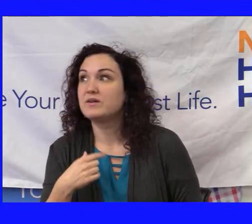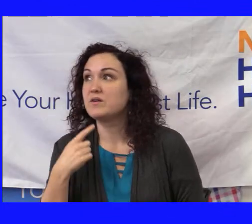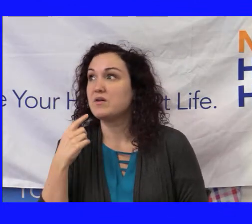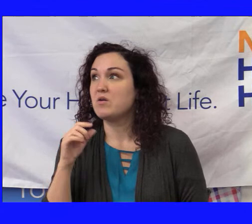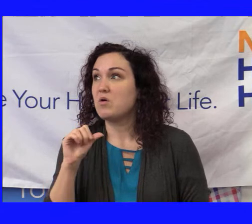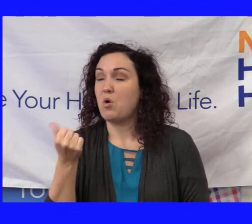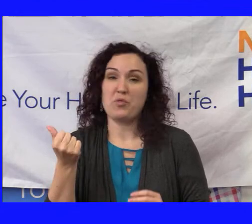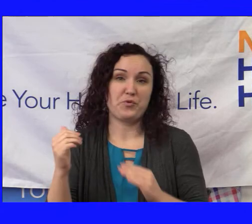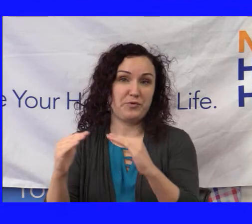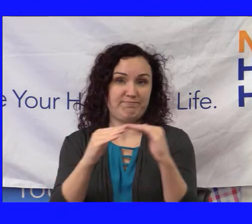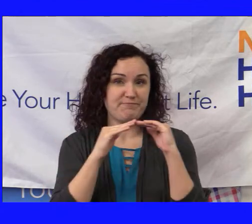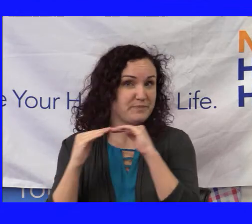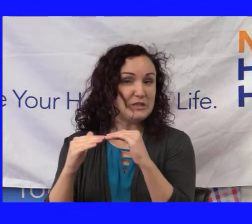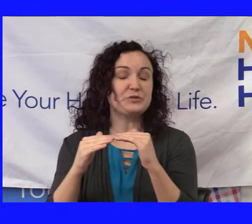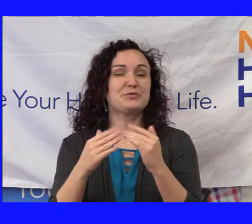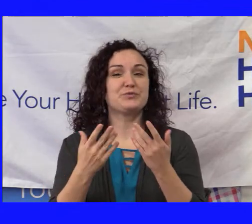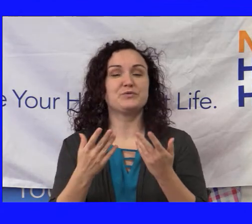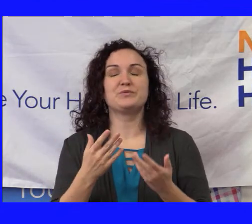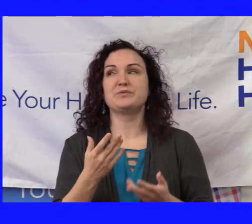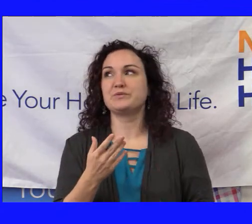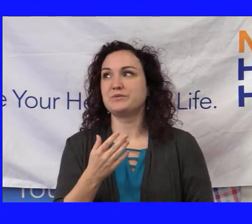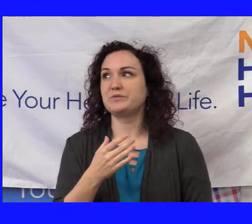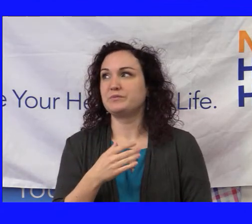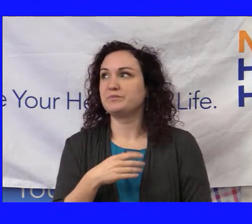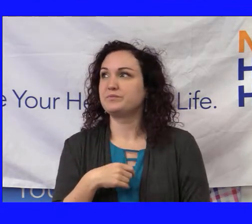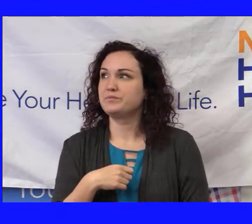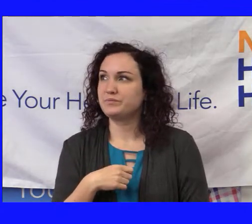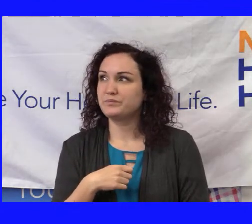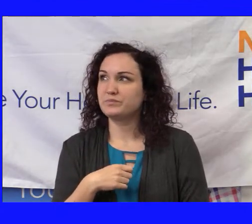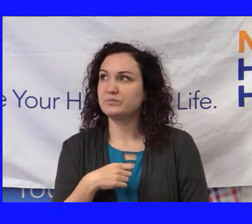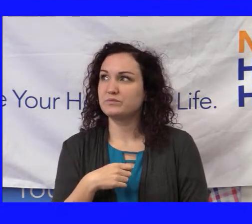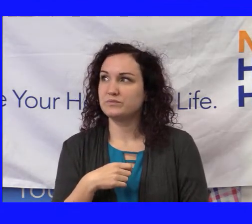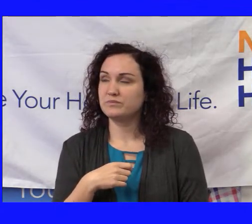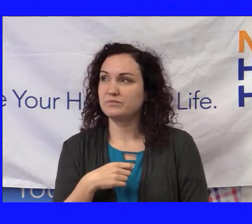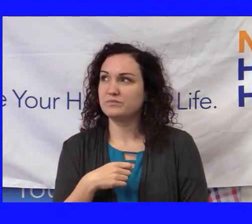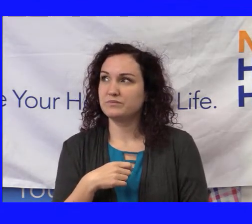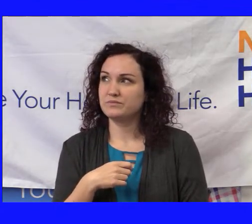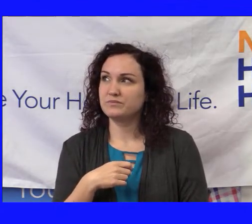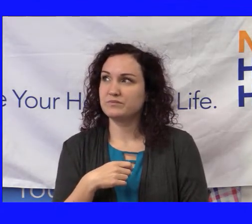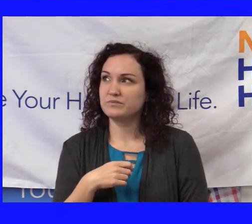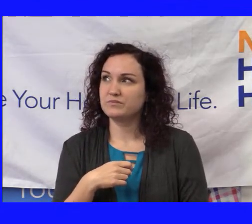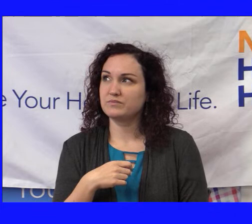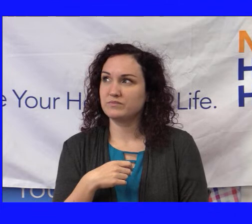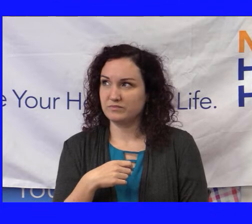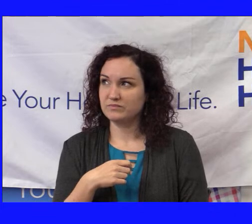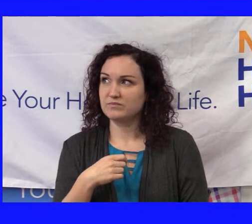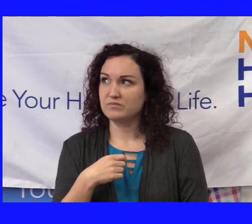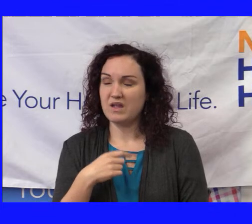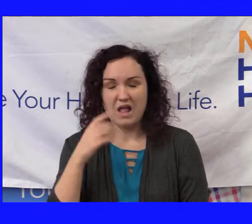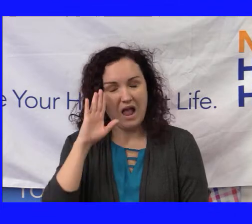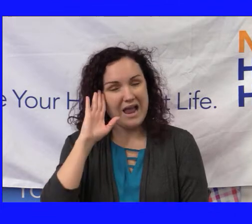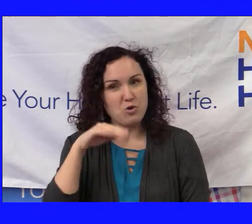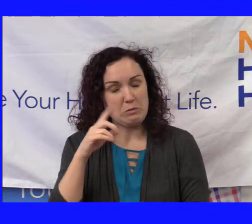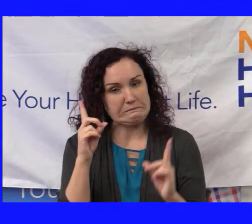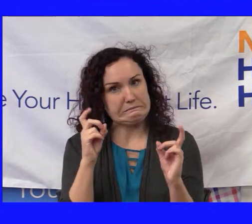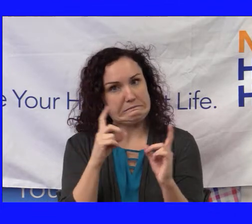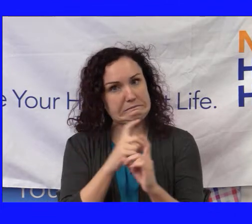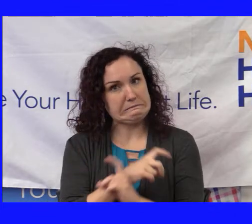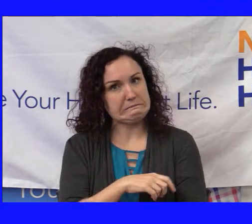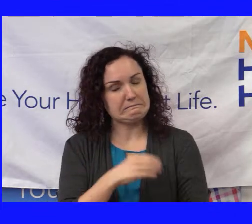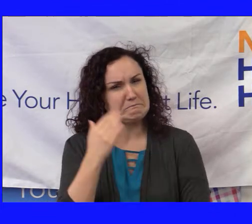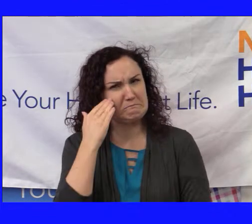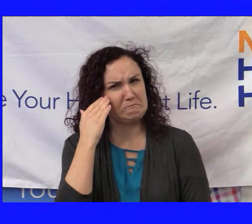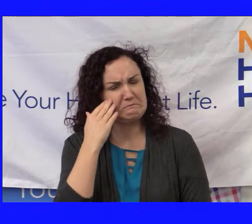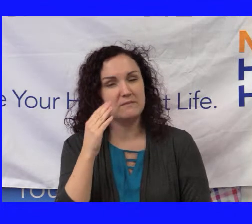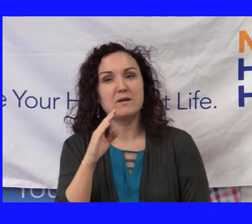committee members. And I think as comprehensive as this is, we need an